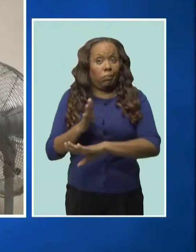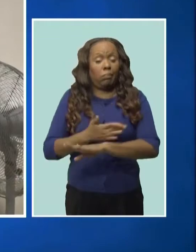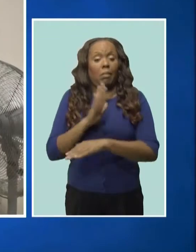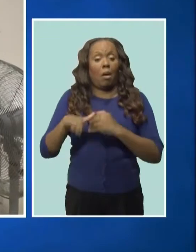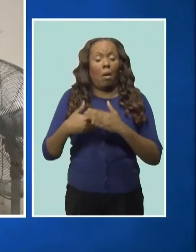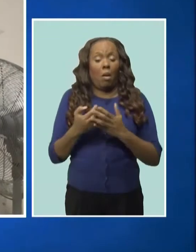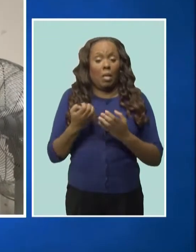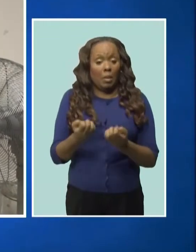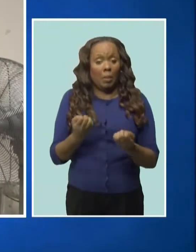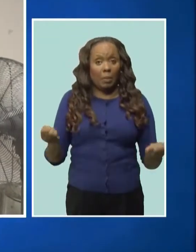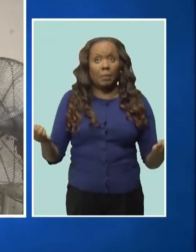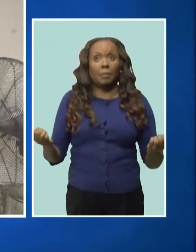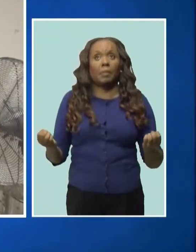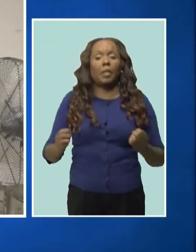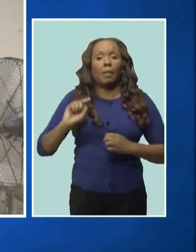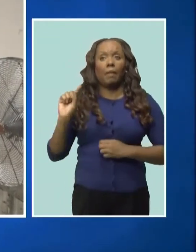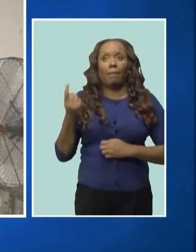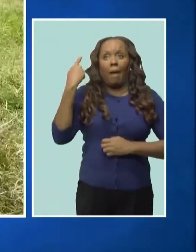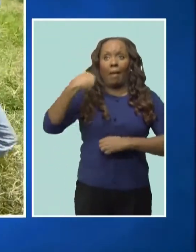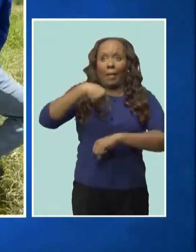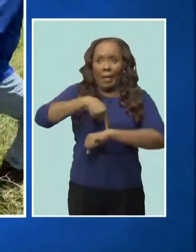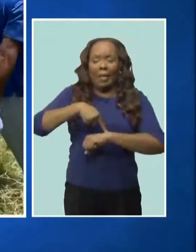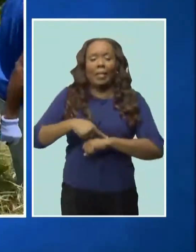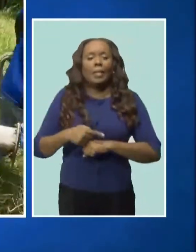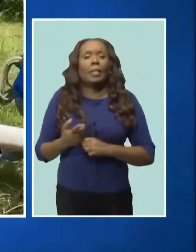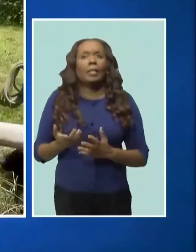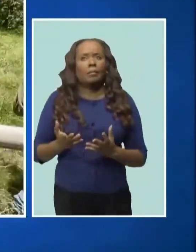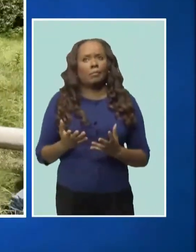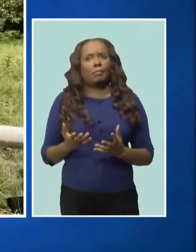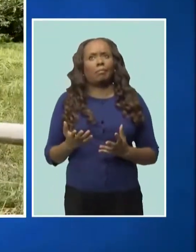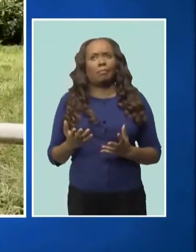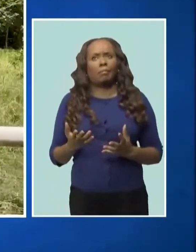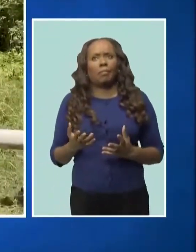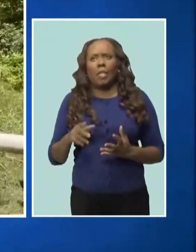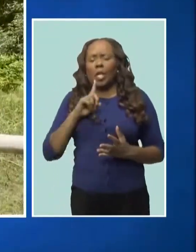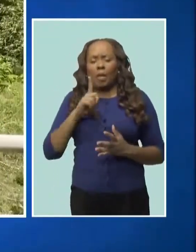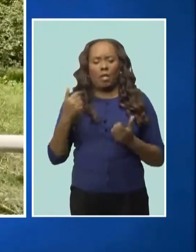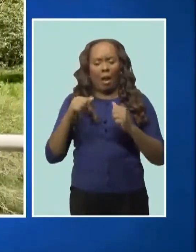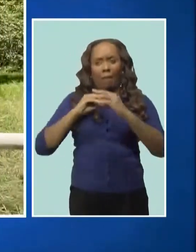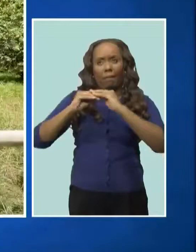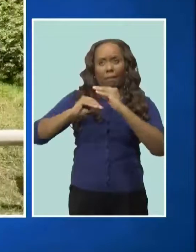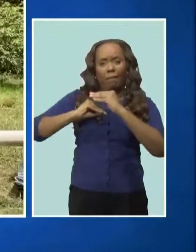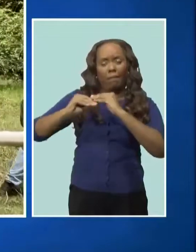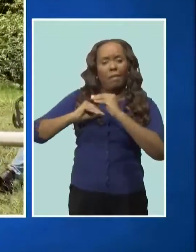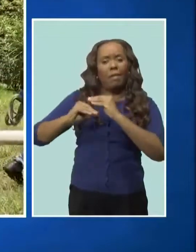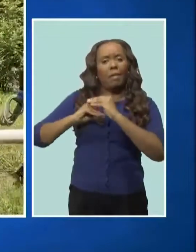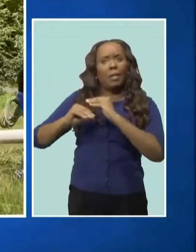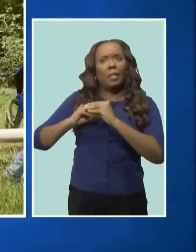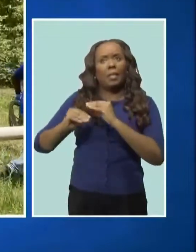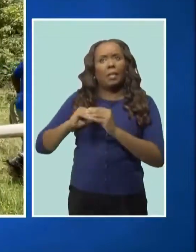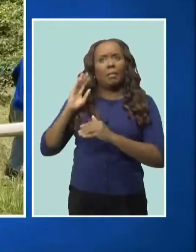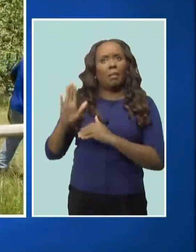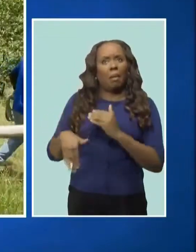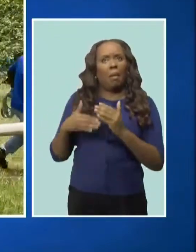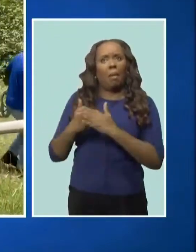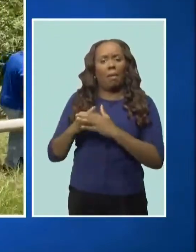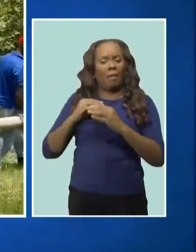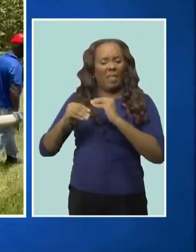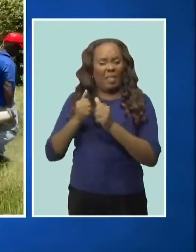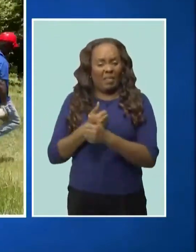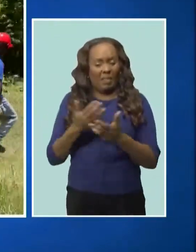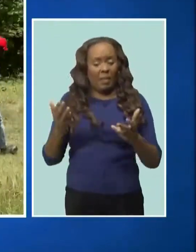equipment and for the first time tackling that original MCTV antenna. Head of the